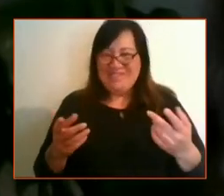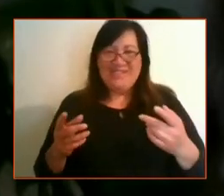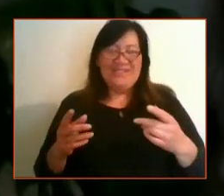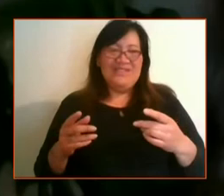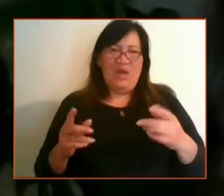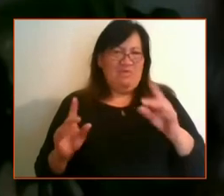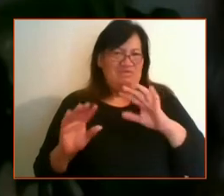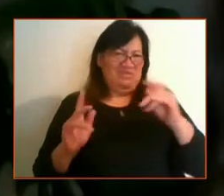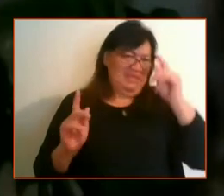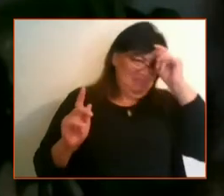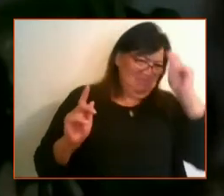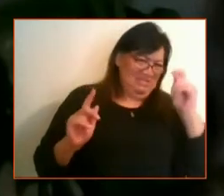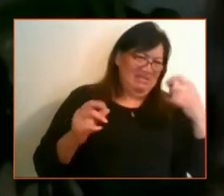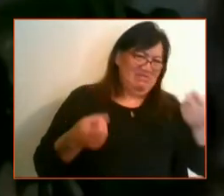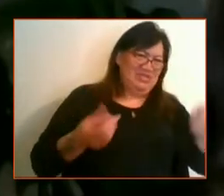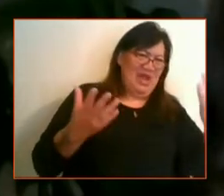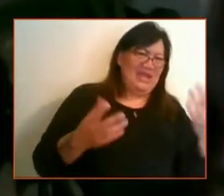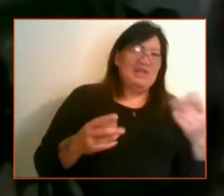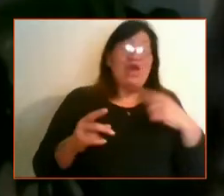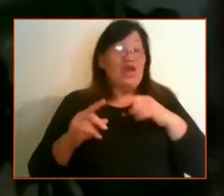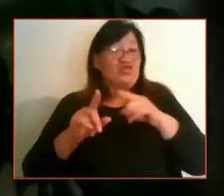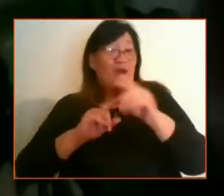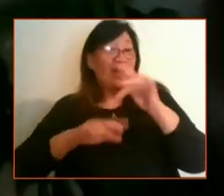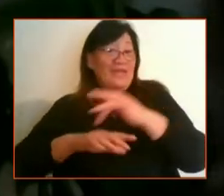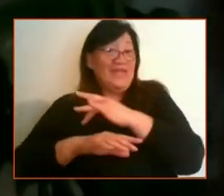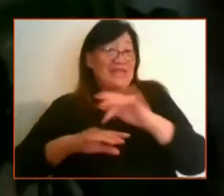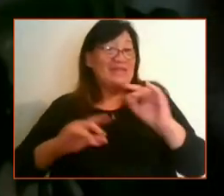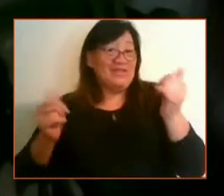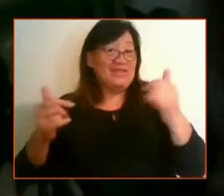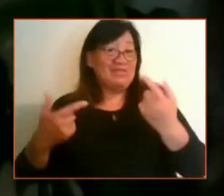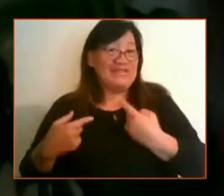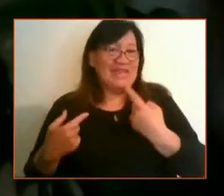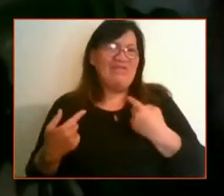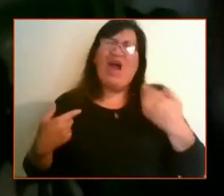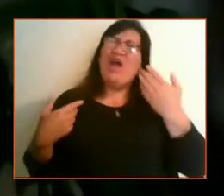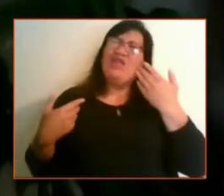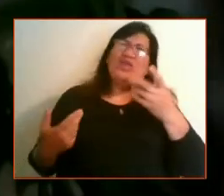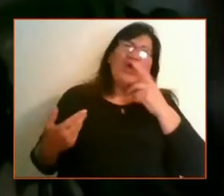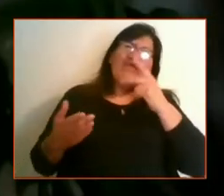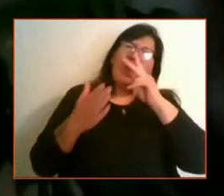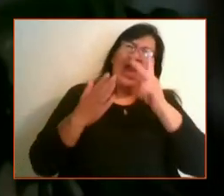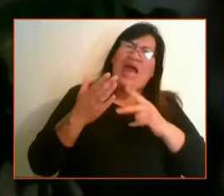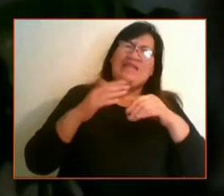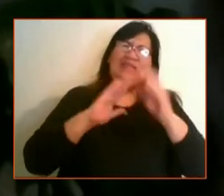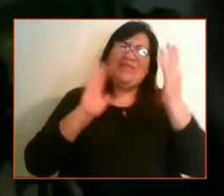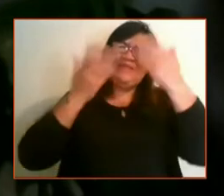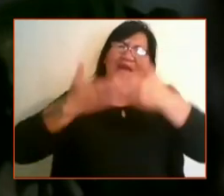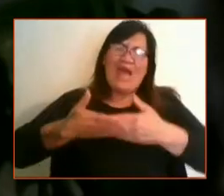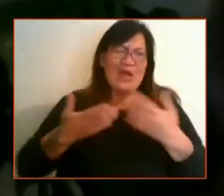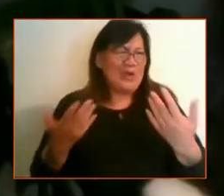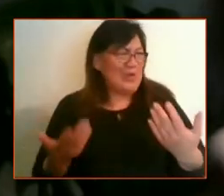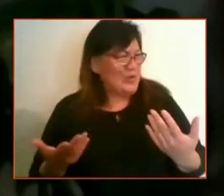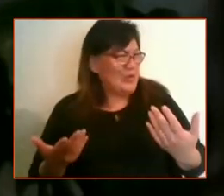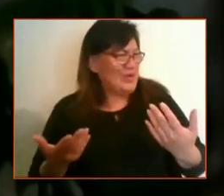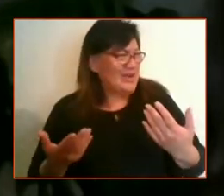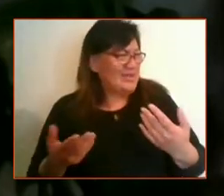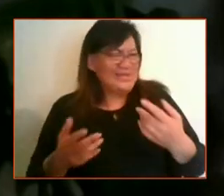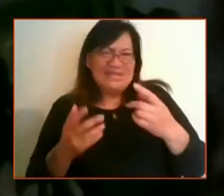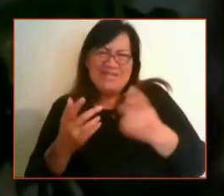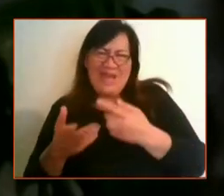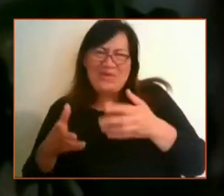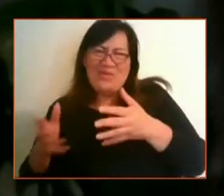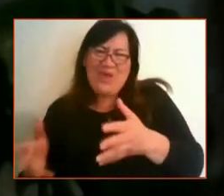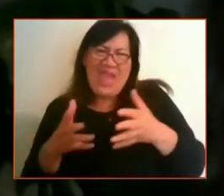hat later down the track in theatre. I don't know whether it's Art in the Dark or it's The Other's Way, which I'm